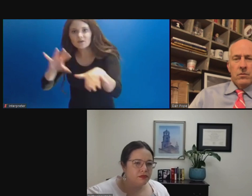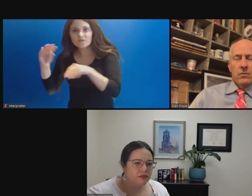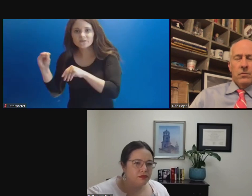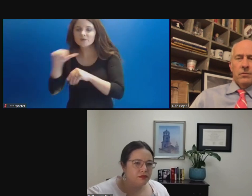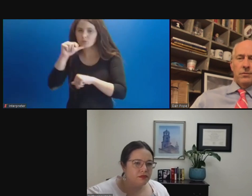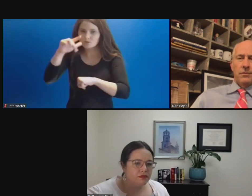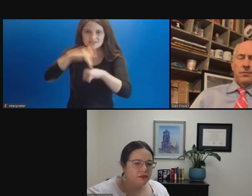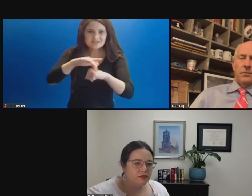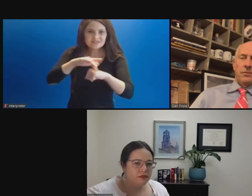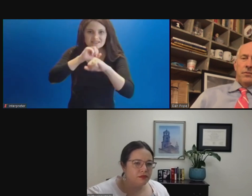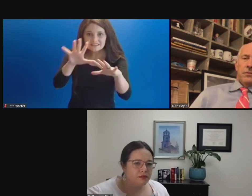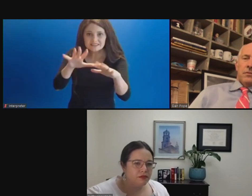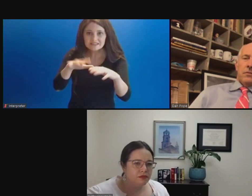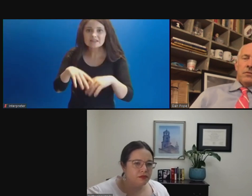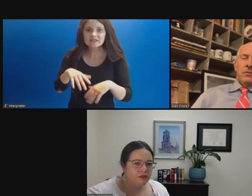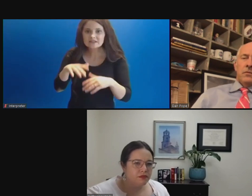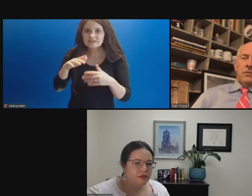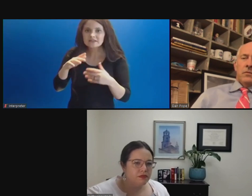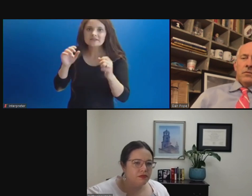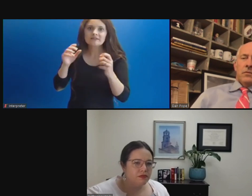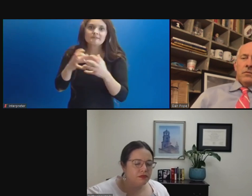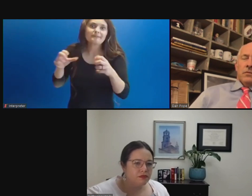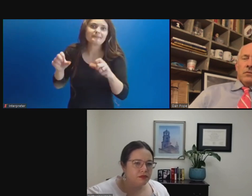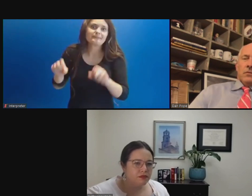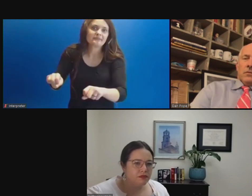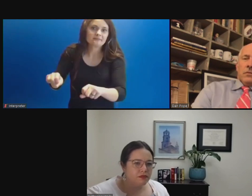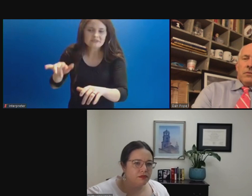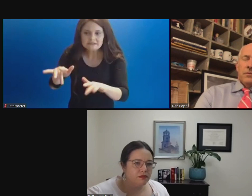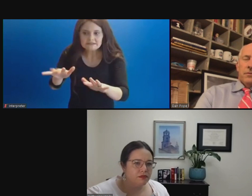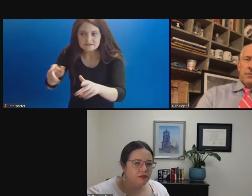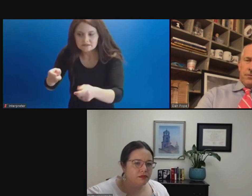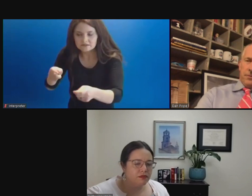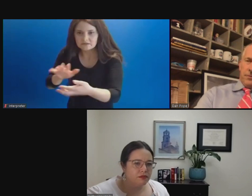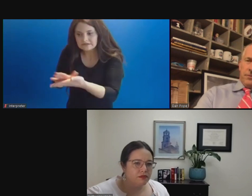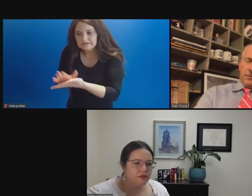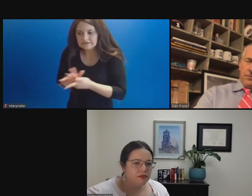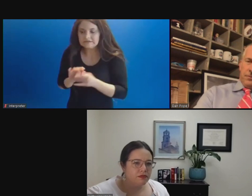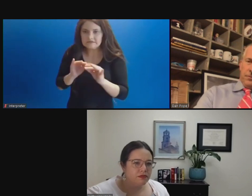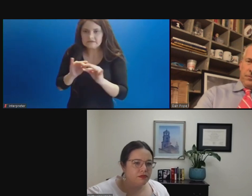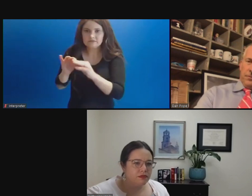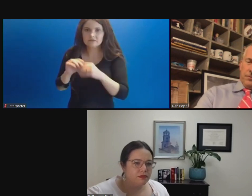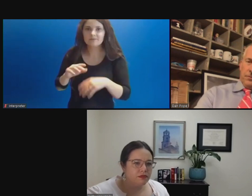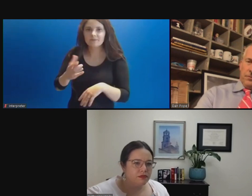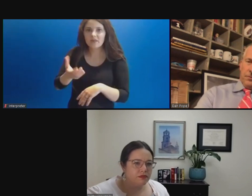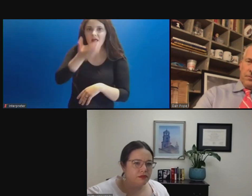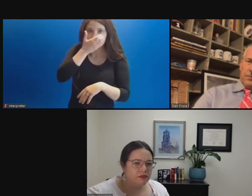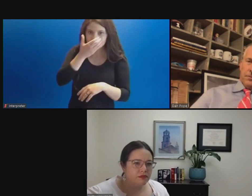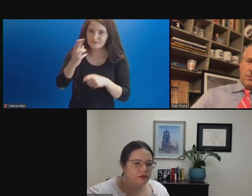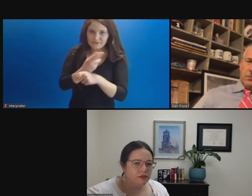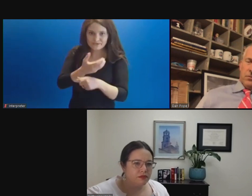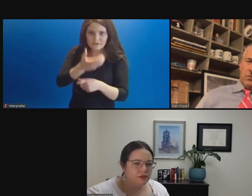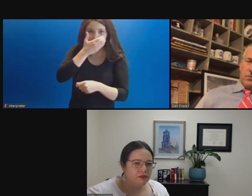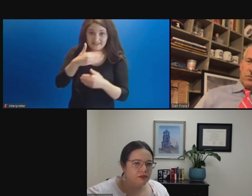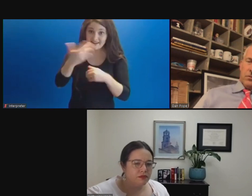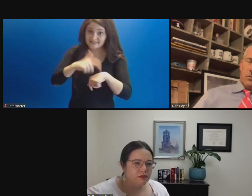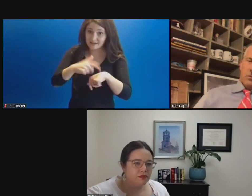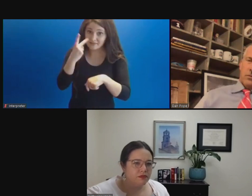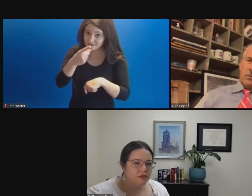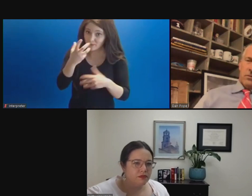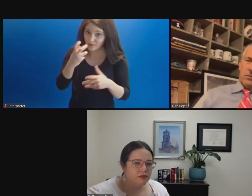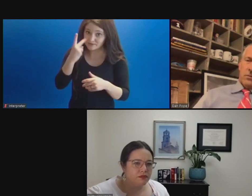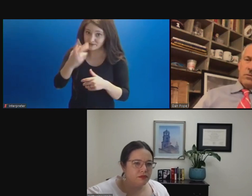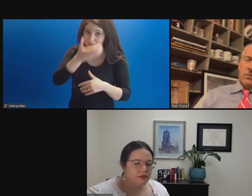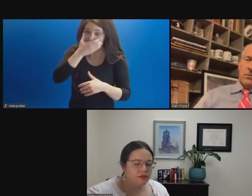touch things as little as possible, and you do things to protect yourself, and wear your mask, Karen, so the next time I see you, I want to see your